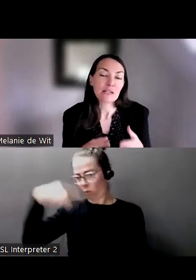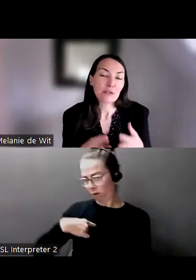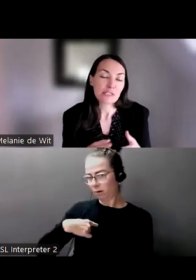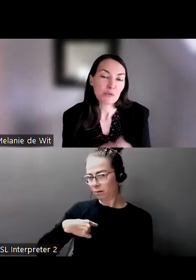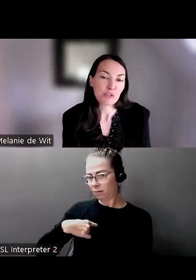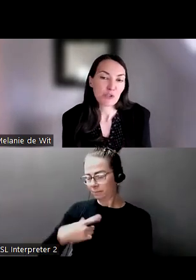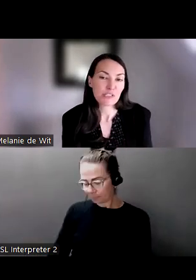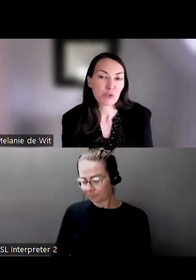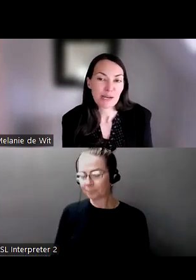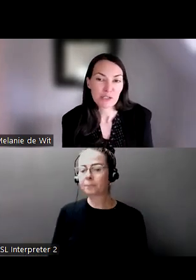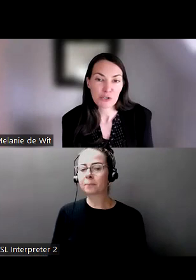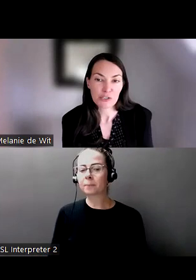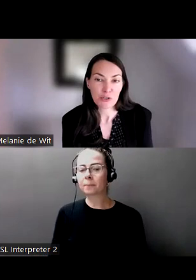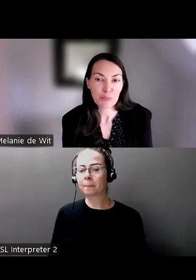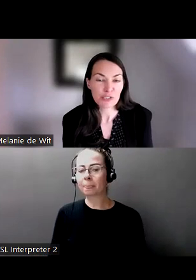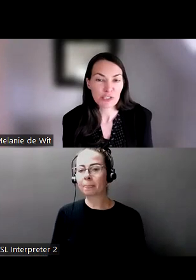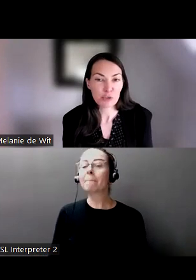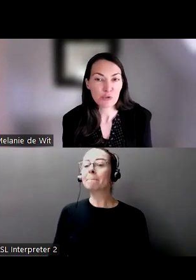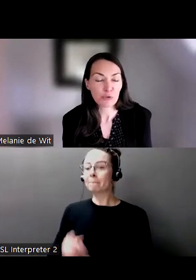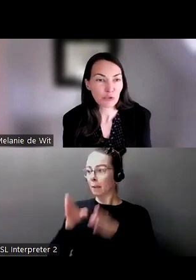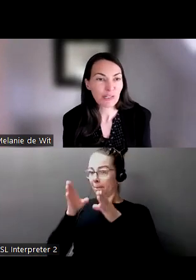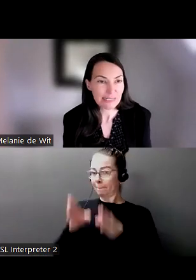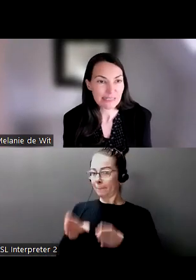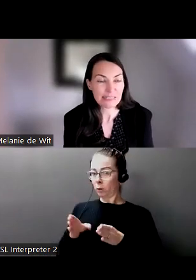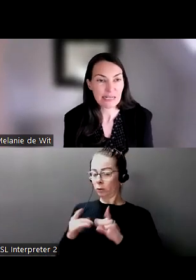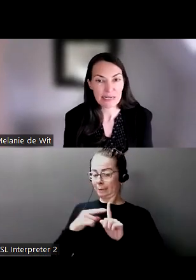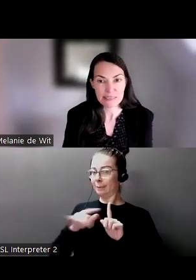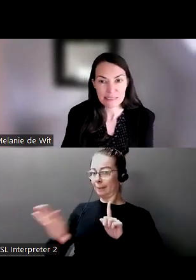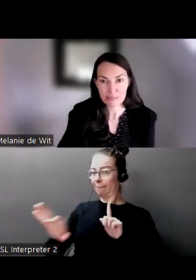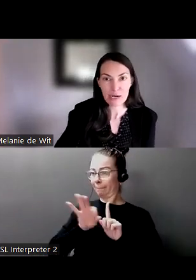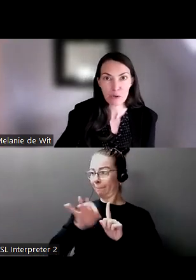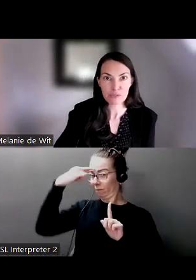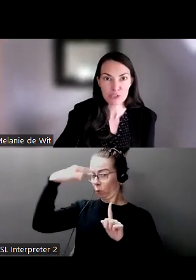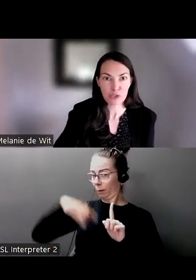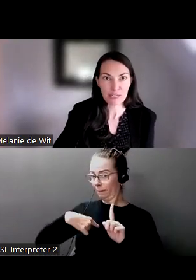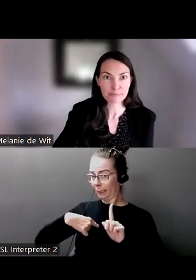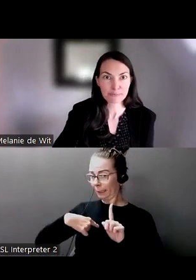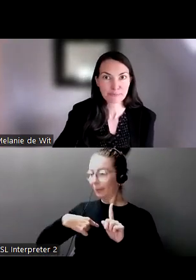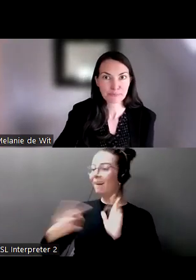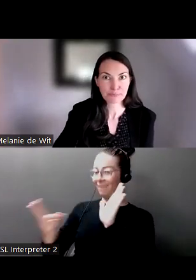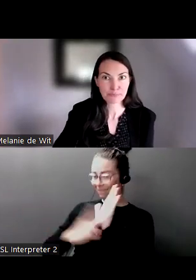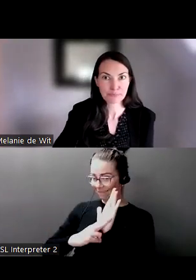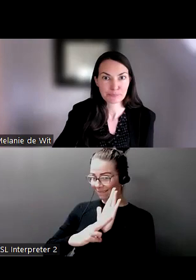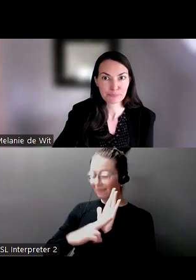is referred to as the grantor, so the person who creates and signs the power of attorney.